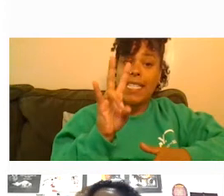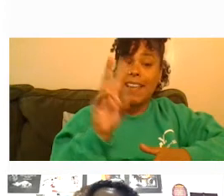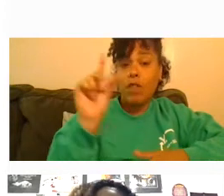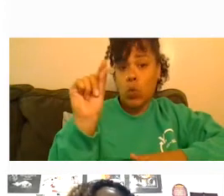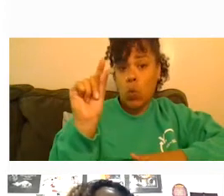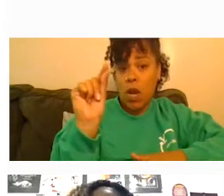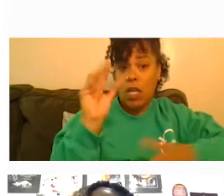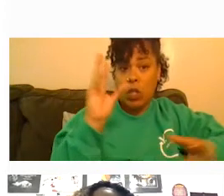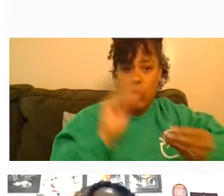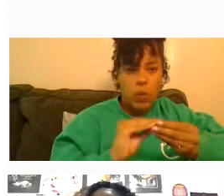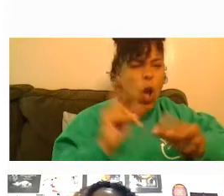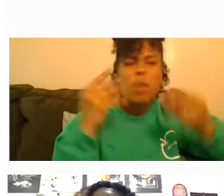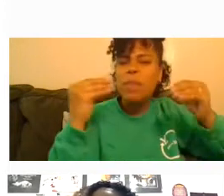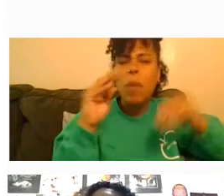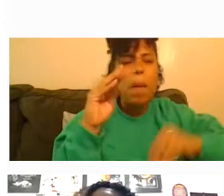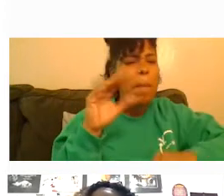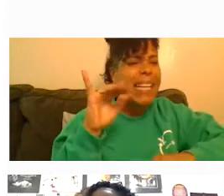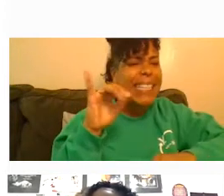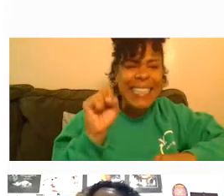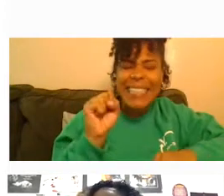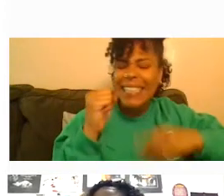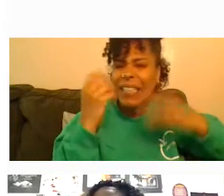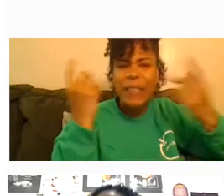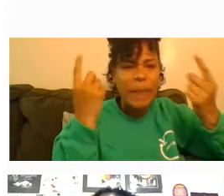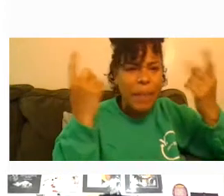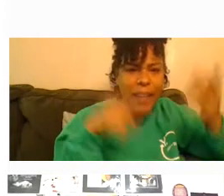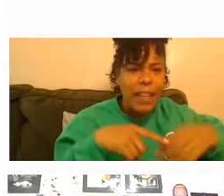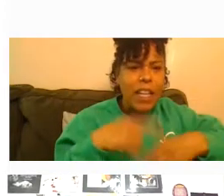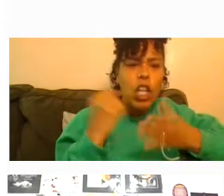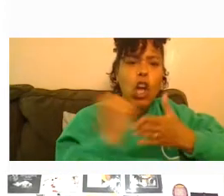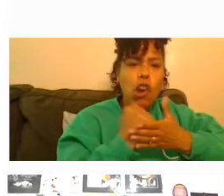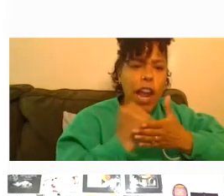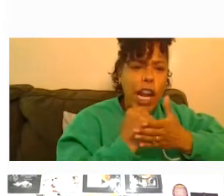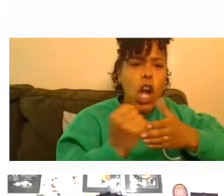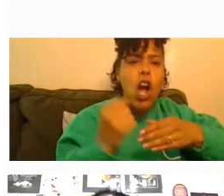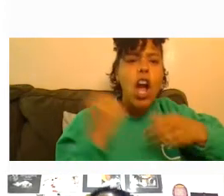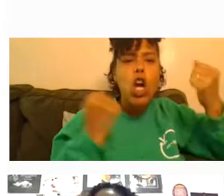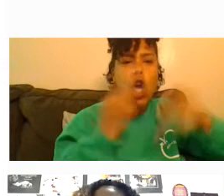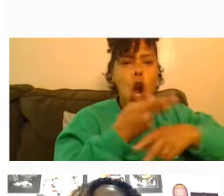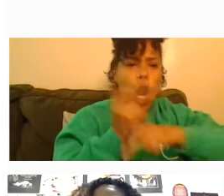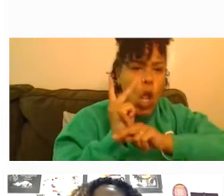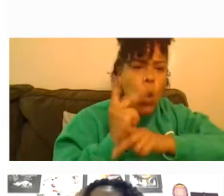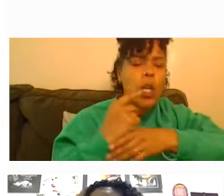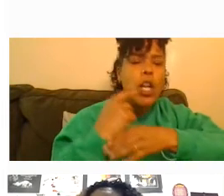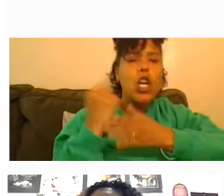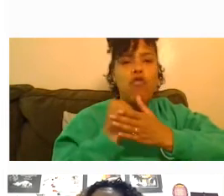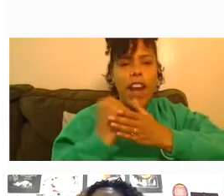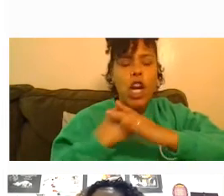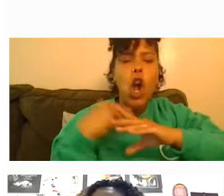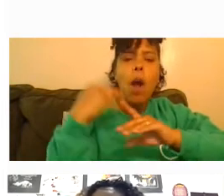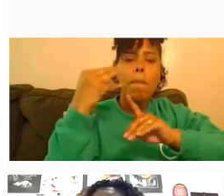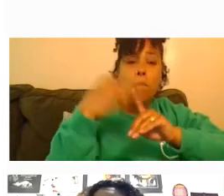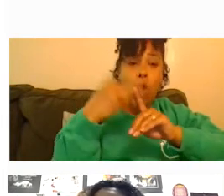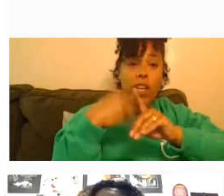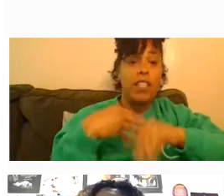or one of them stores, credit card, car loan, credit card, and a mortgage. So if you total that, that's $2,700. But if you